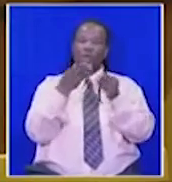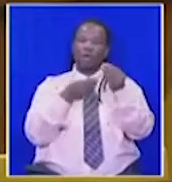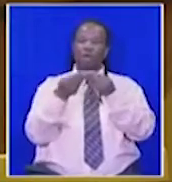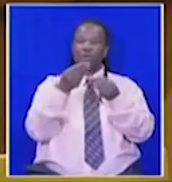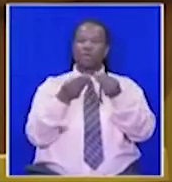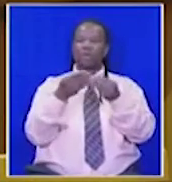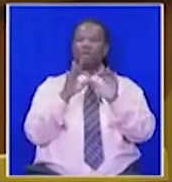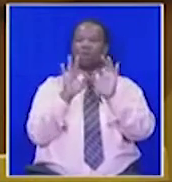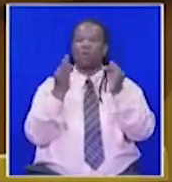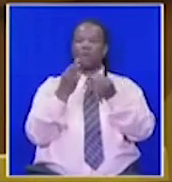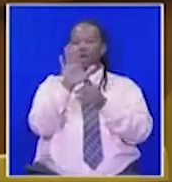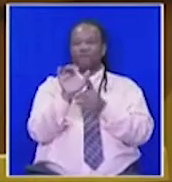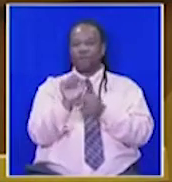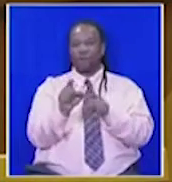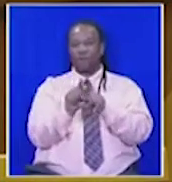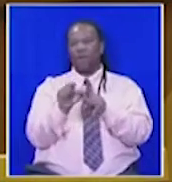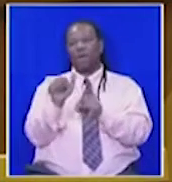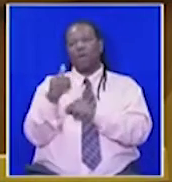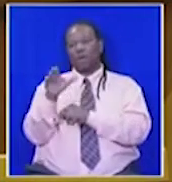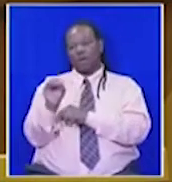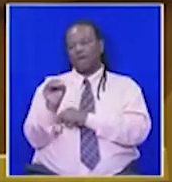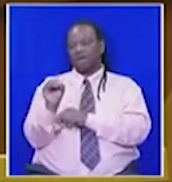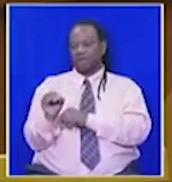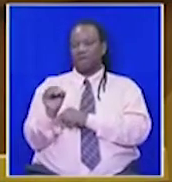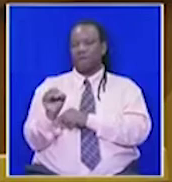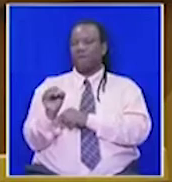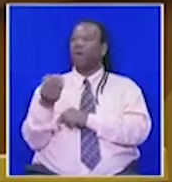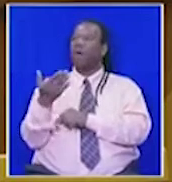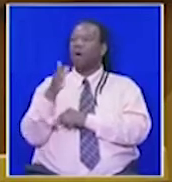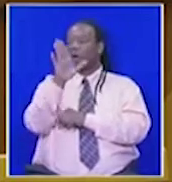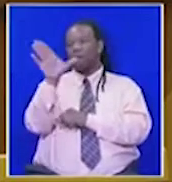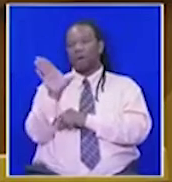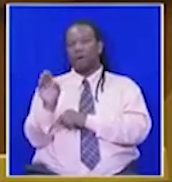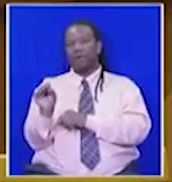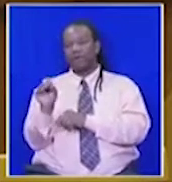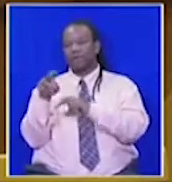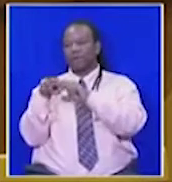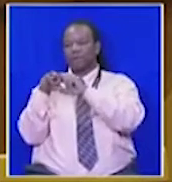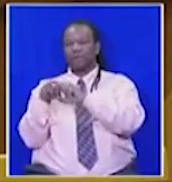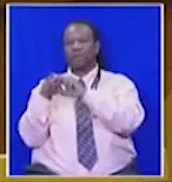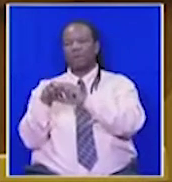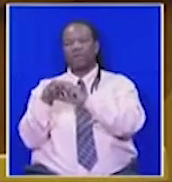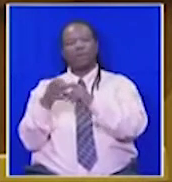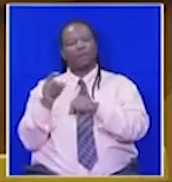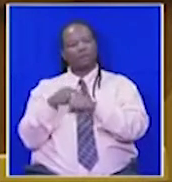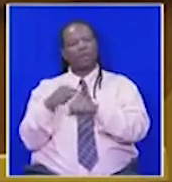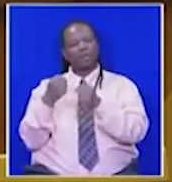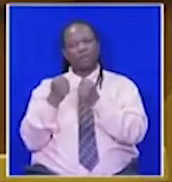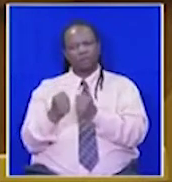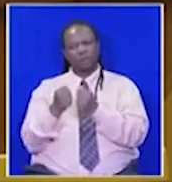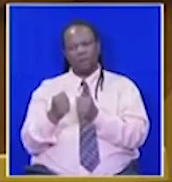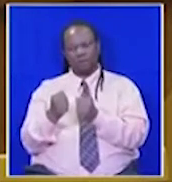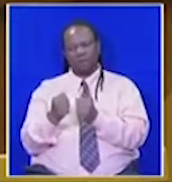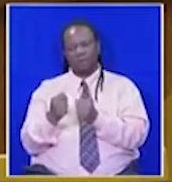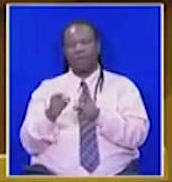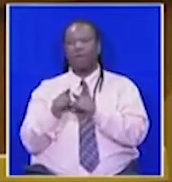that in Africa we also have countries that are oil dependent and resource dependent who are going through tough times. But at the same time, there are a